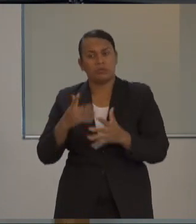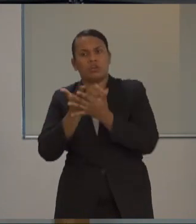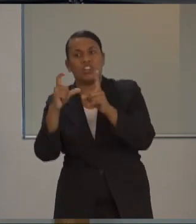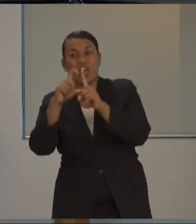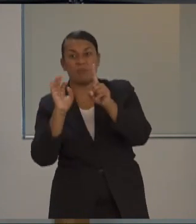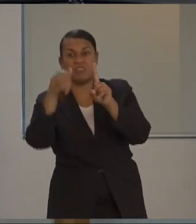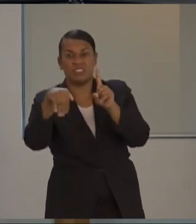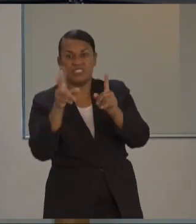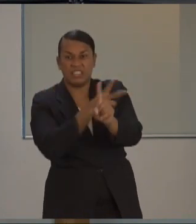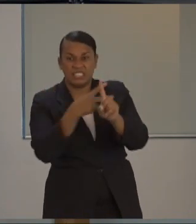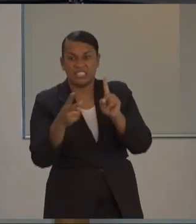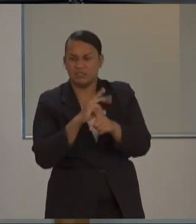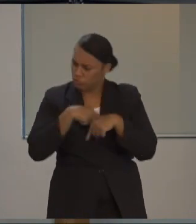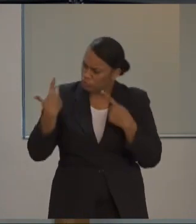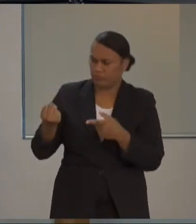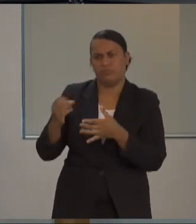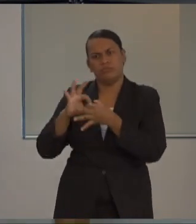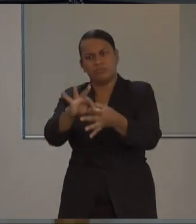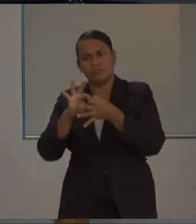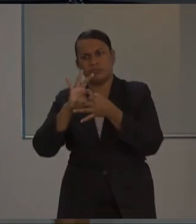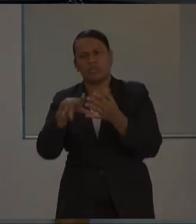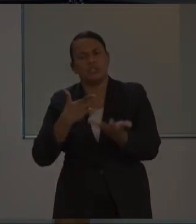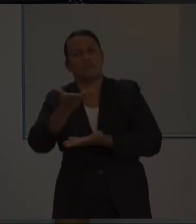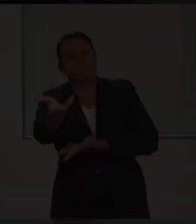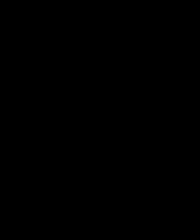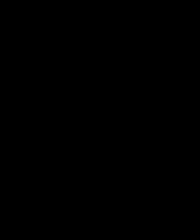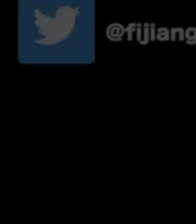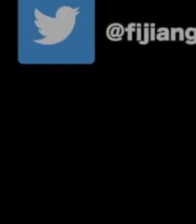and seminars. We're already working together and we can exchange a lot of information in regards to that.